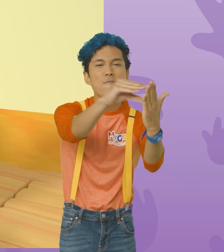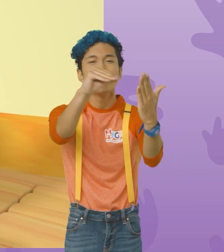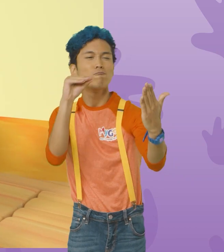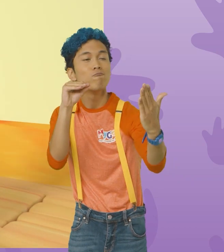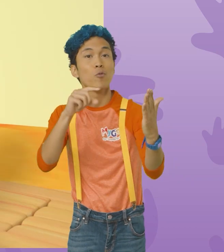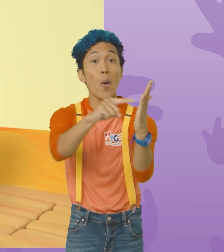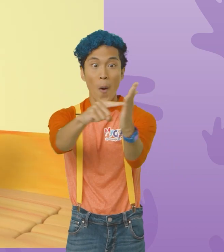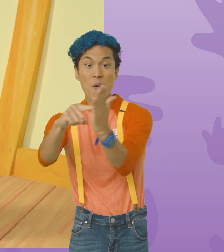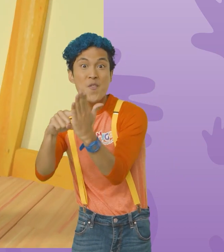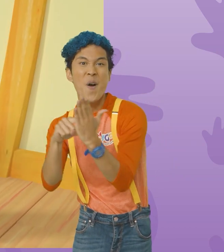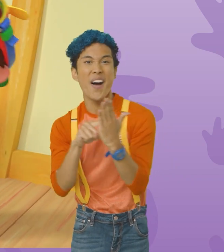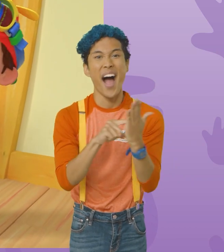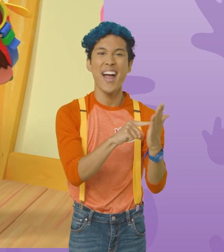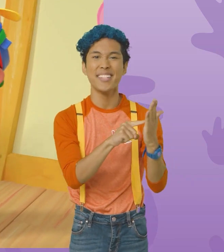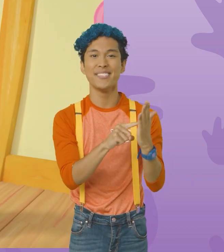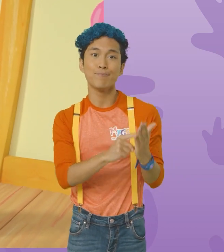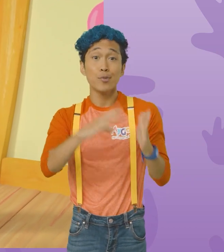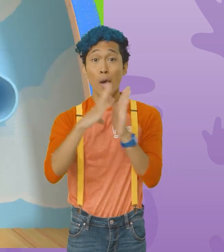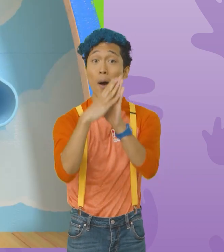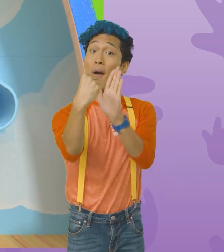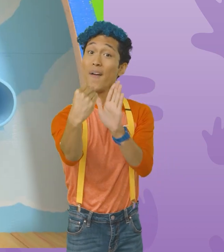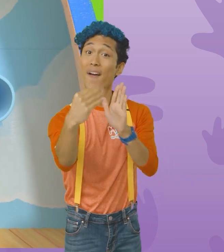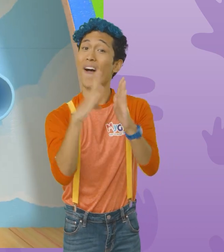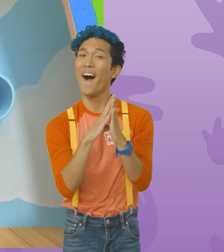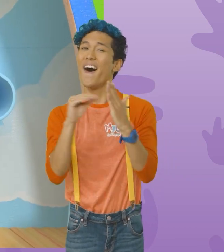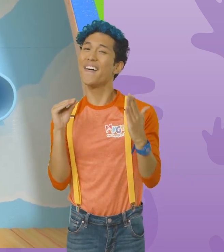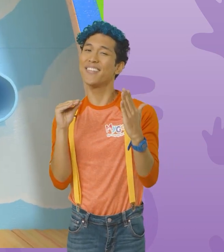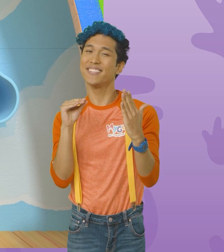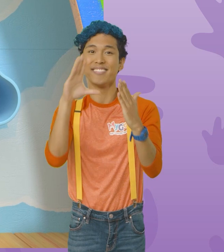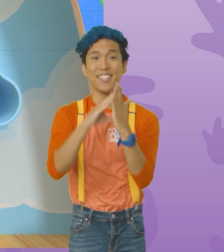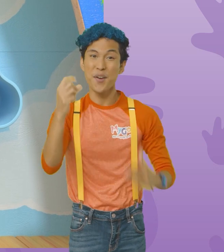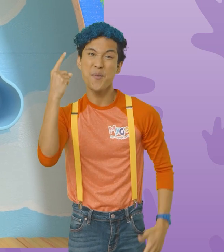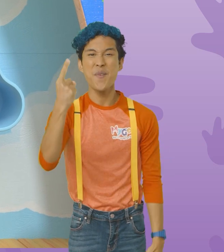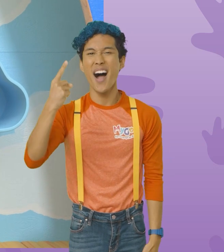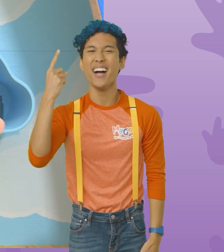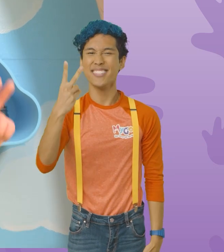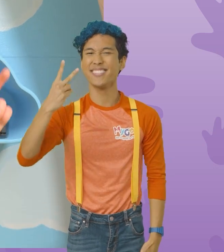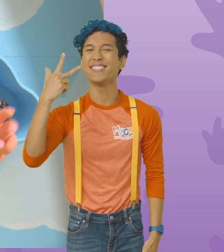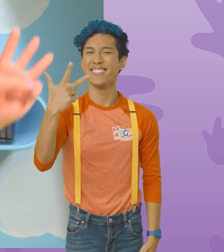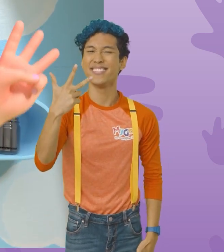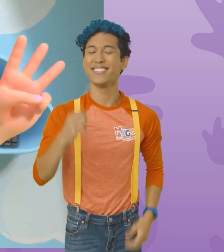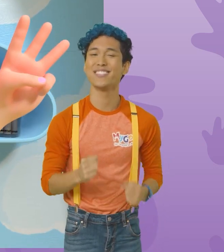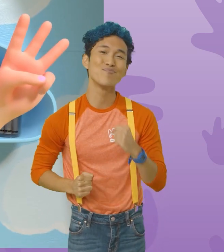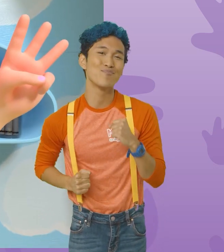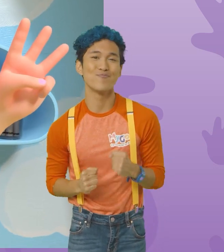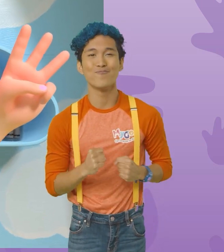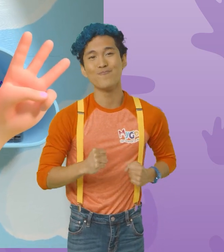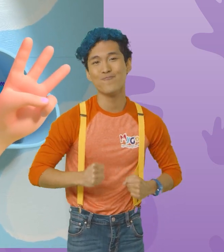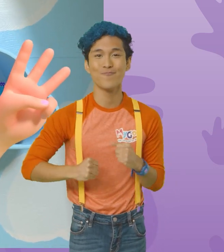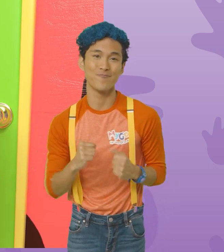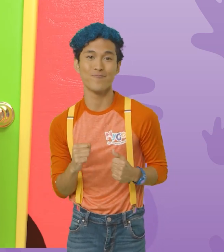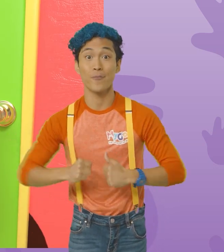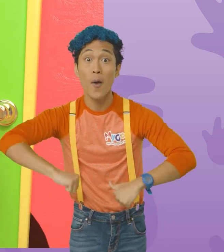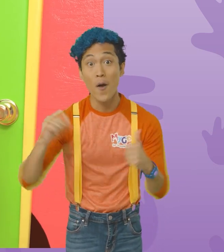Let's all follow Yo-Yo, show us what to do. Coco-you, coco-me, Coco 1, 2, 3.